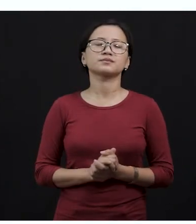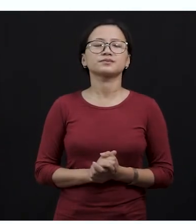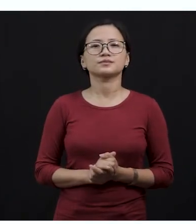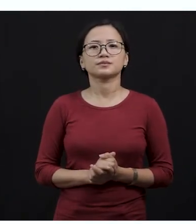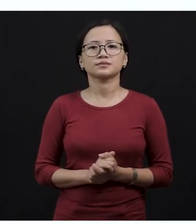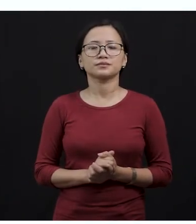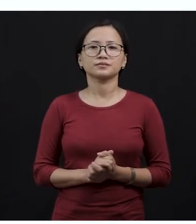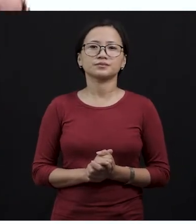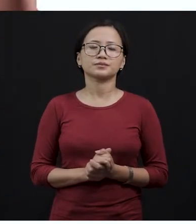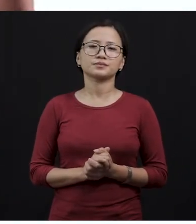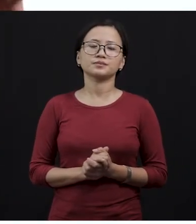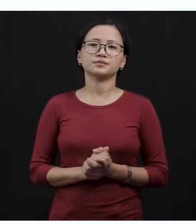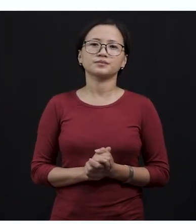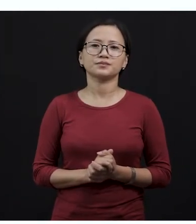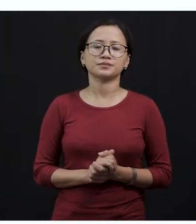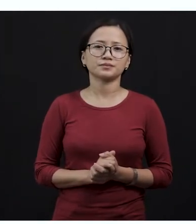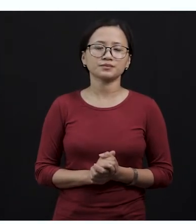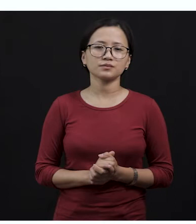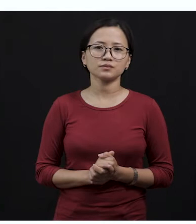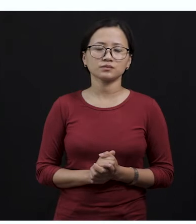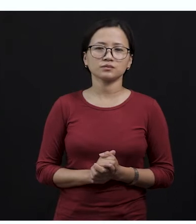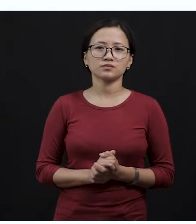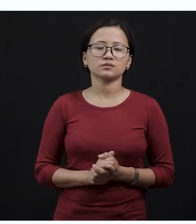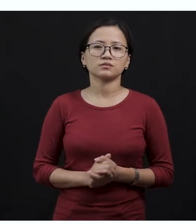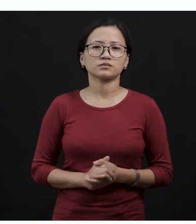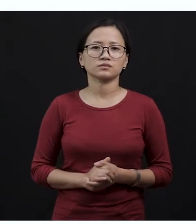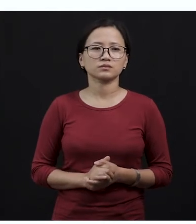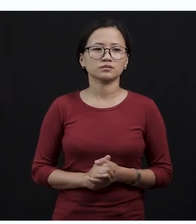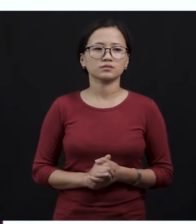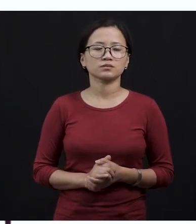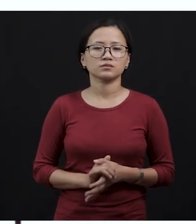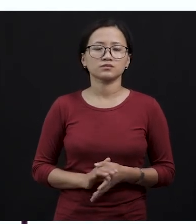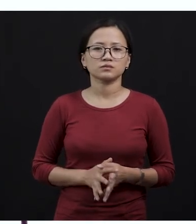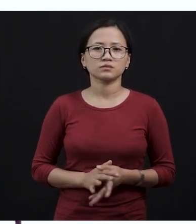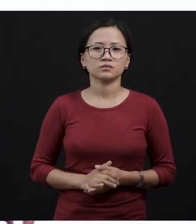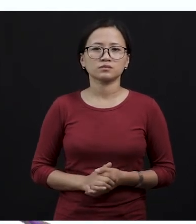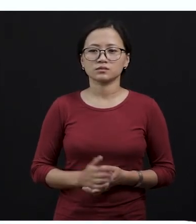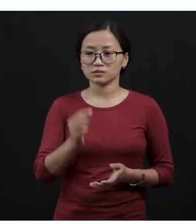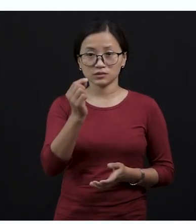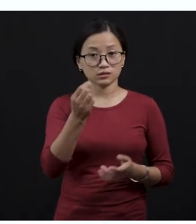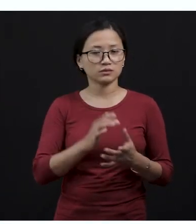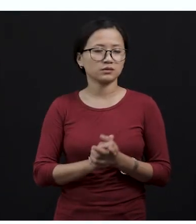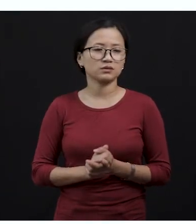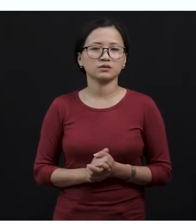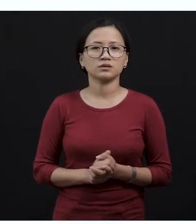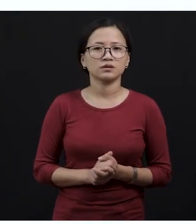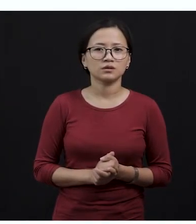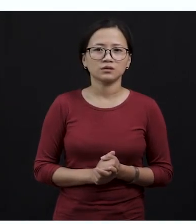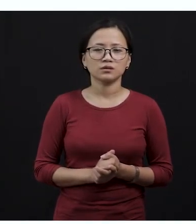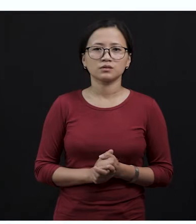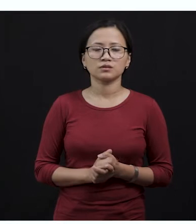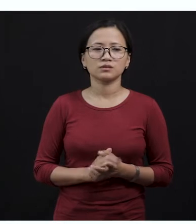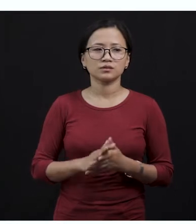complete animal, a complete tree, or a plant, isn't it? Just like